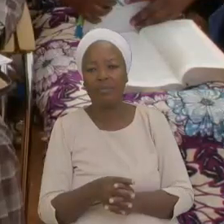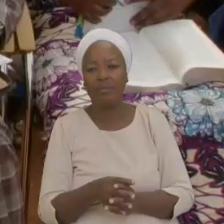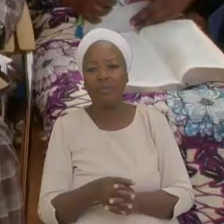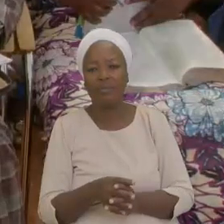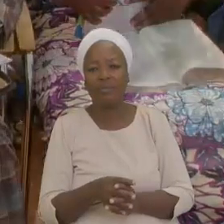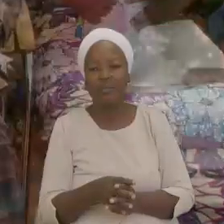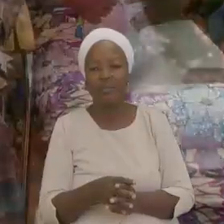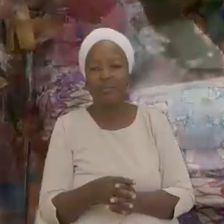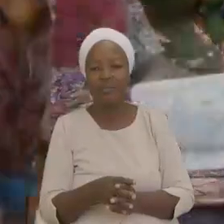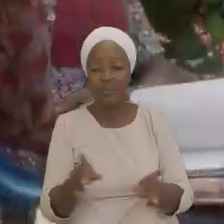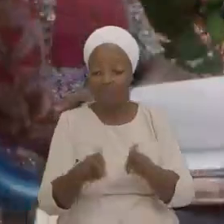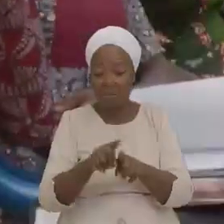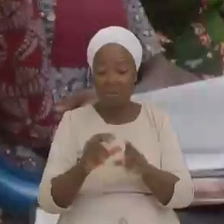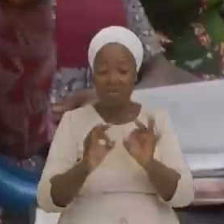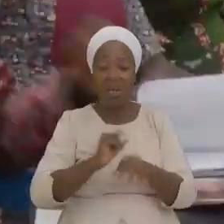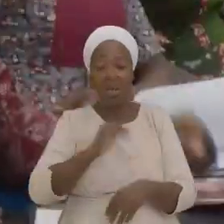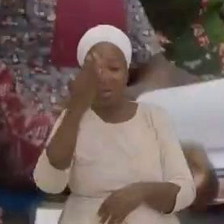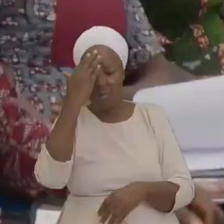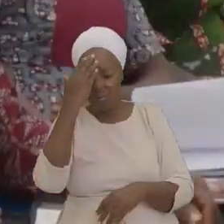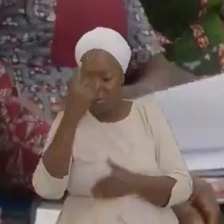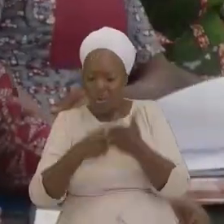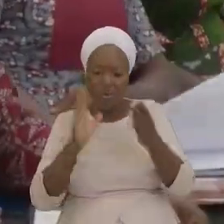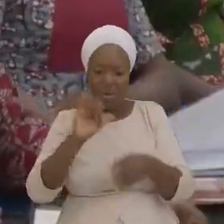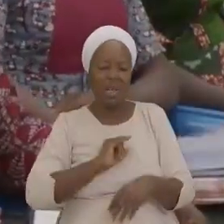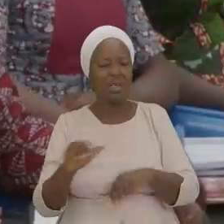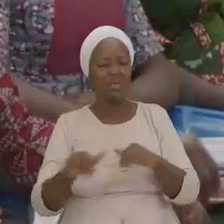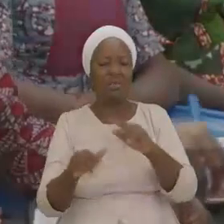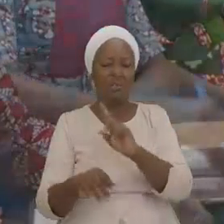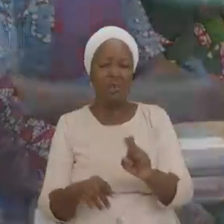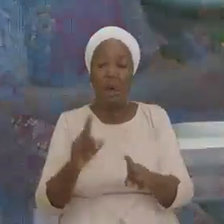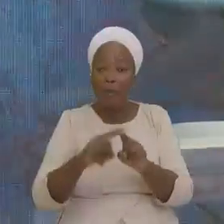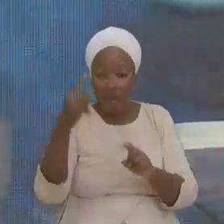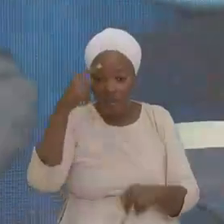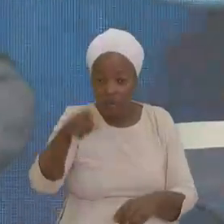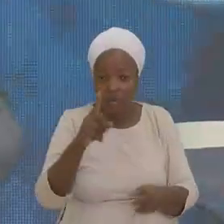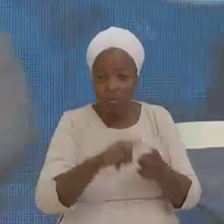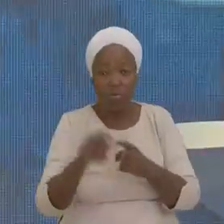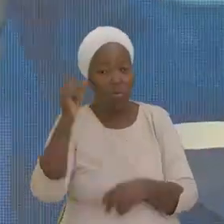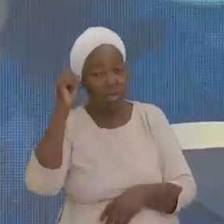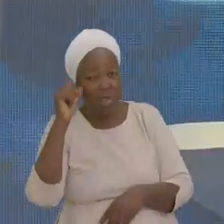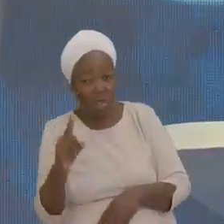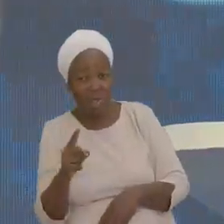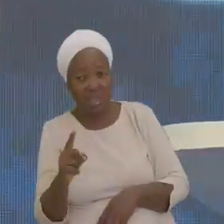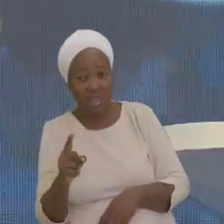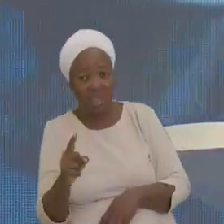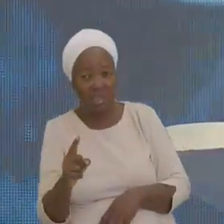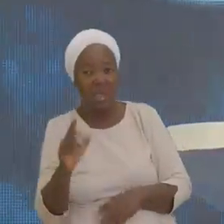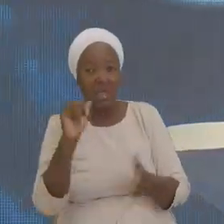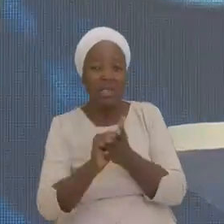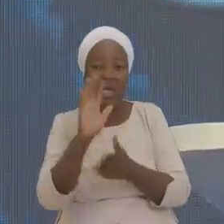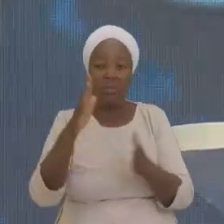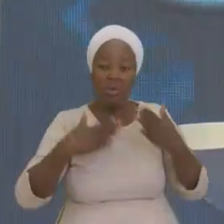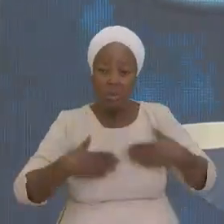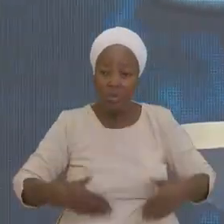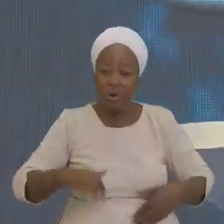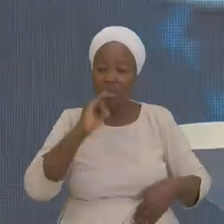Even if I knew, what will I do? But for you to understand that your body is the